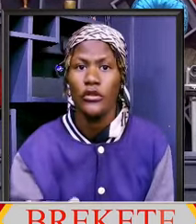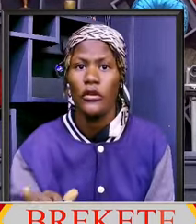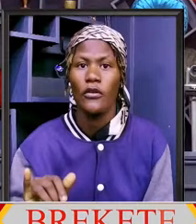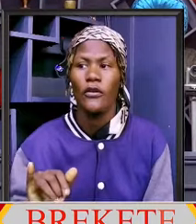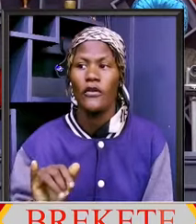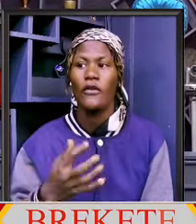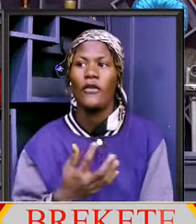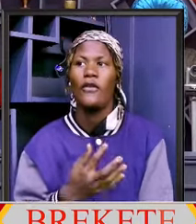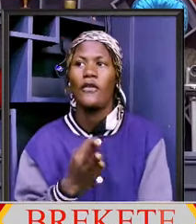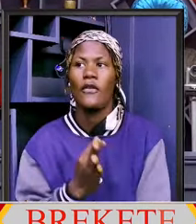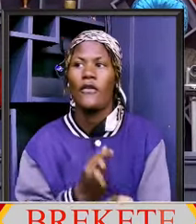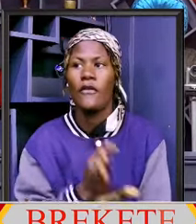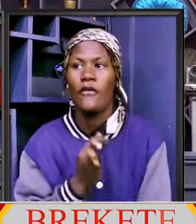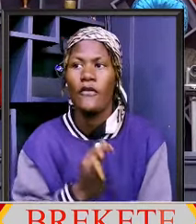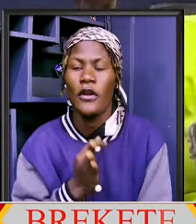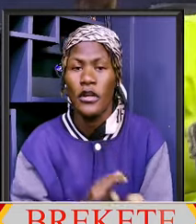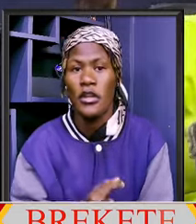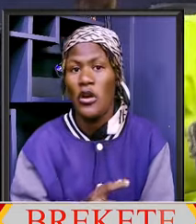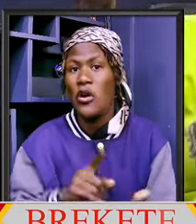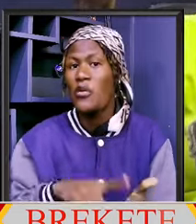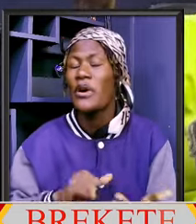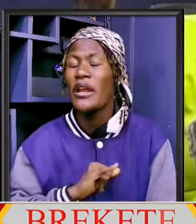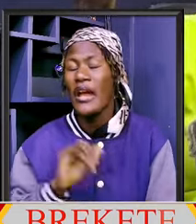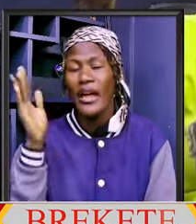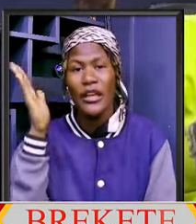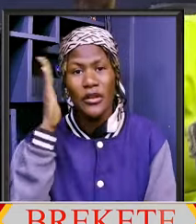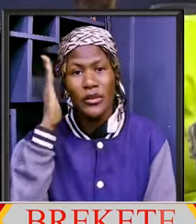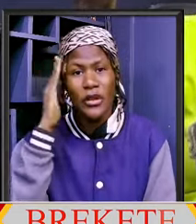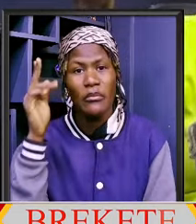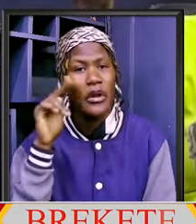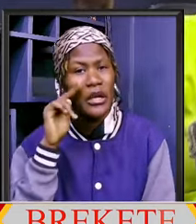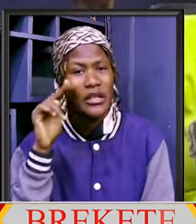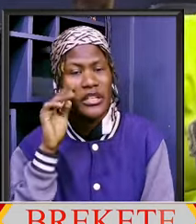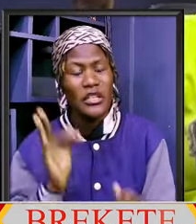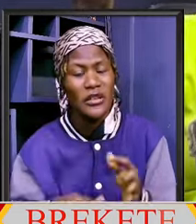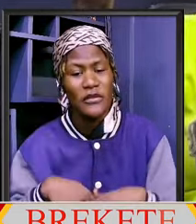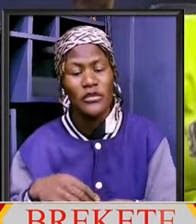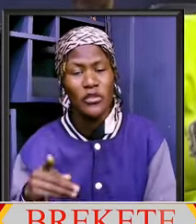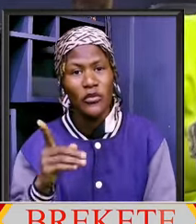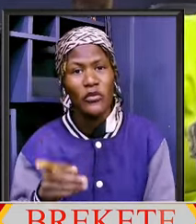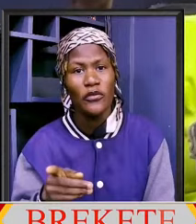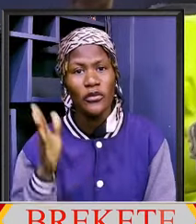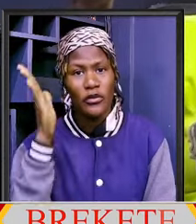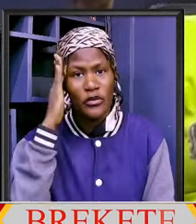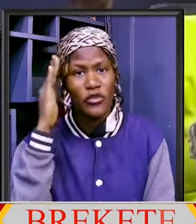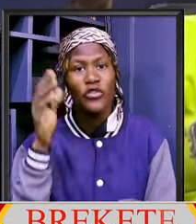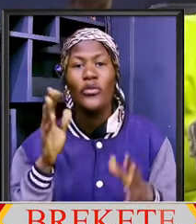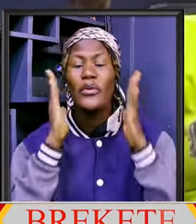See, I don't want talk. Oh, what do I know about Nigeria? If some of una know, una go nearly run mad.